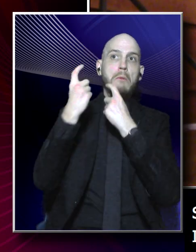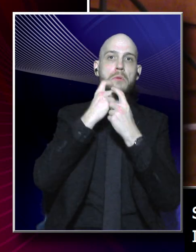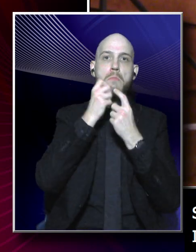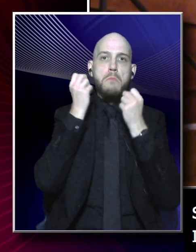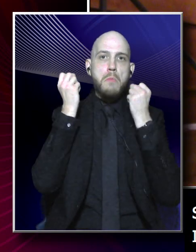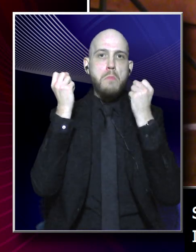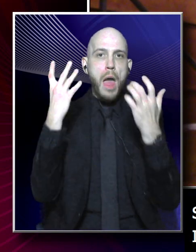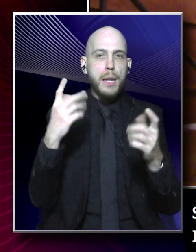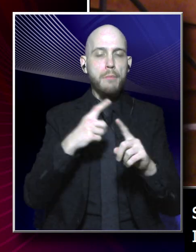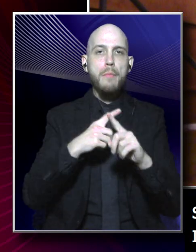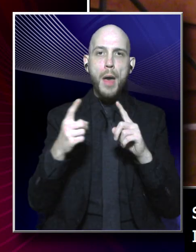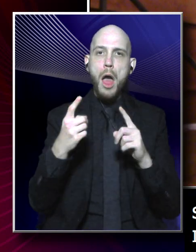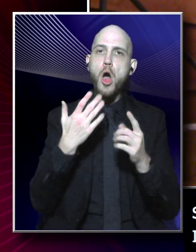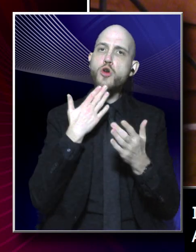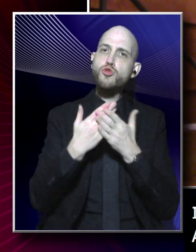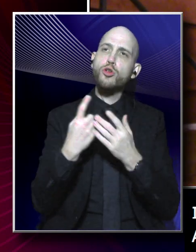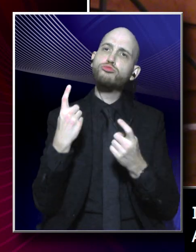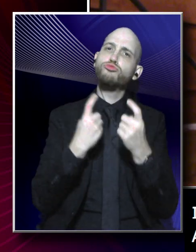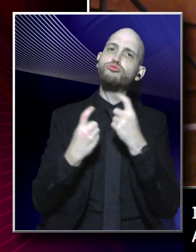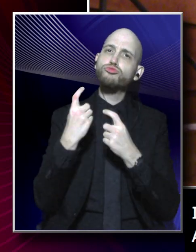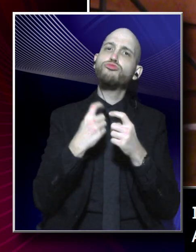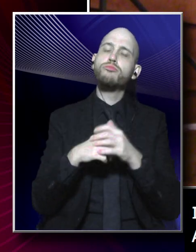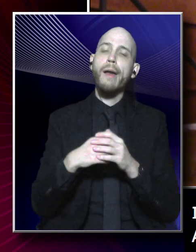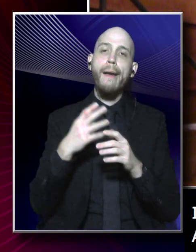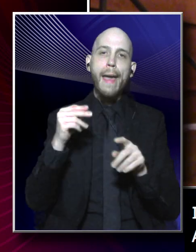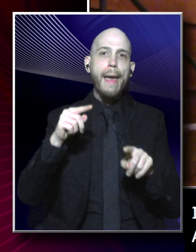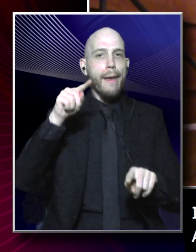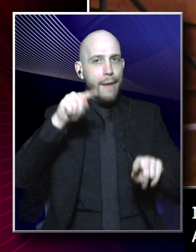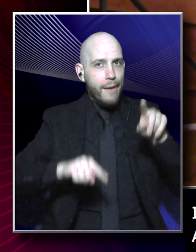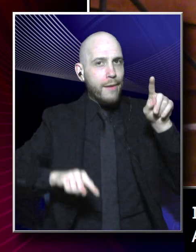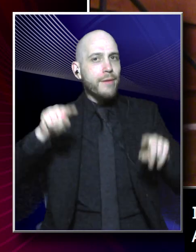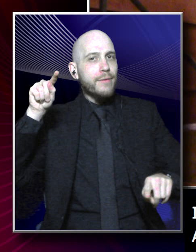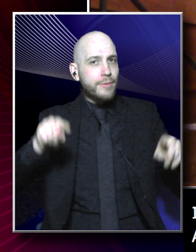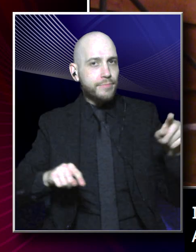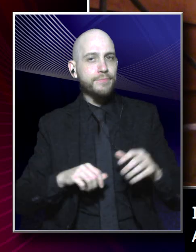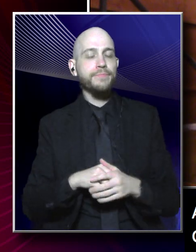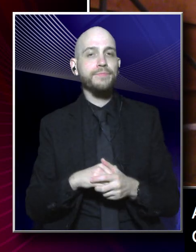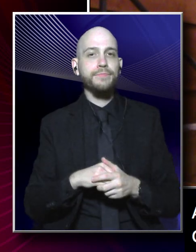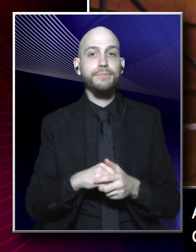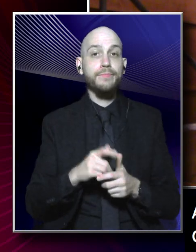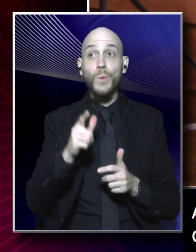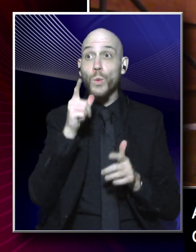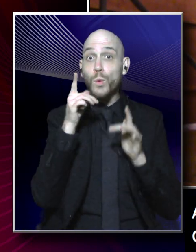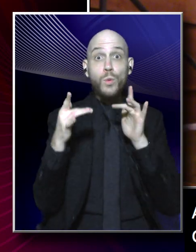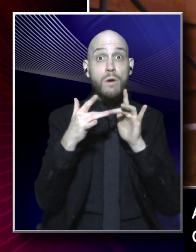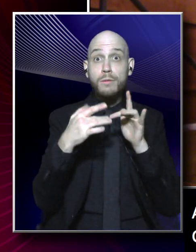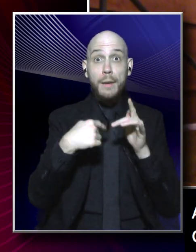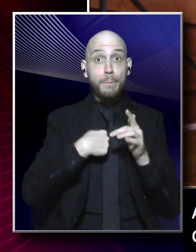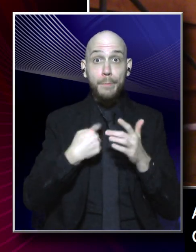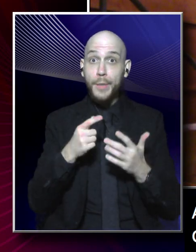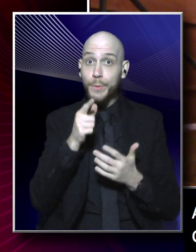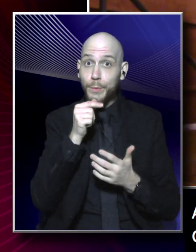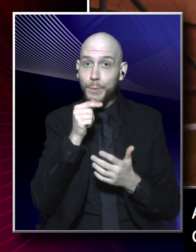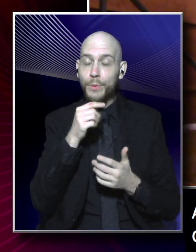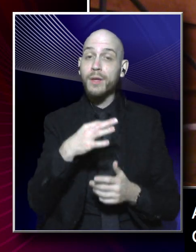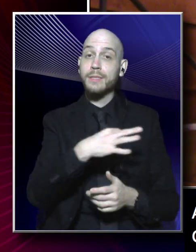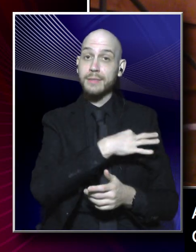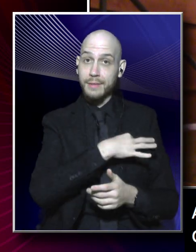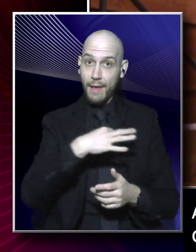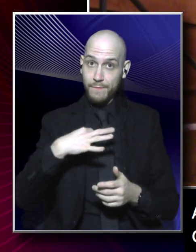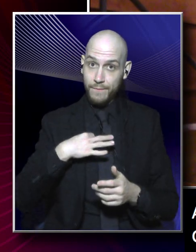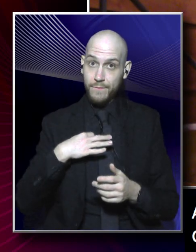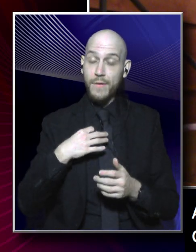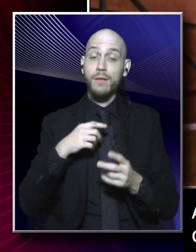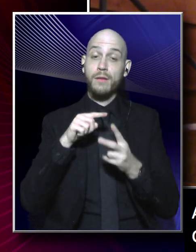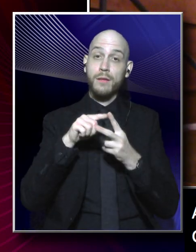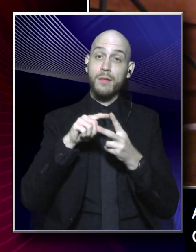good variation. So by that I mean I've had some contact from staff, both classified and professional